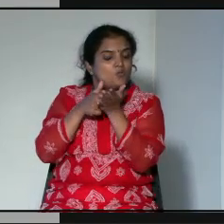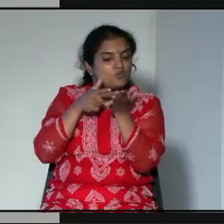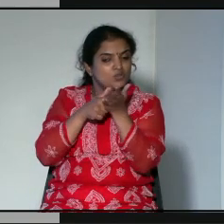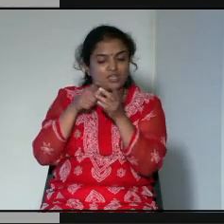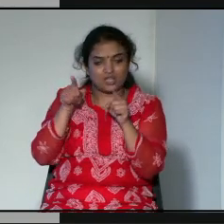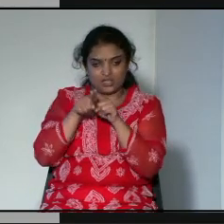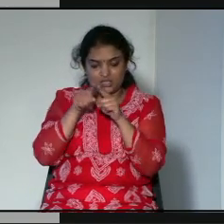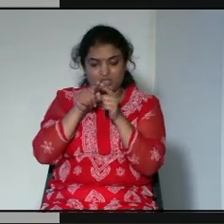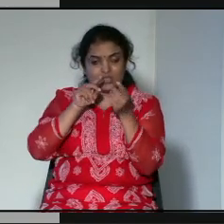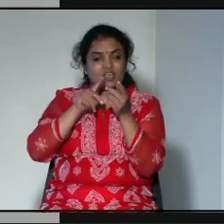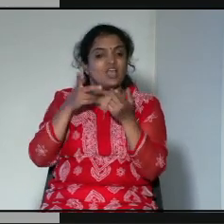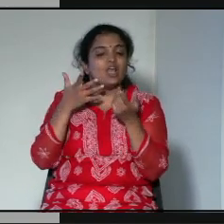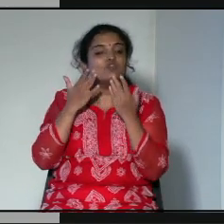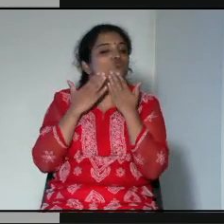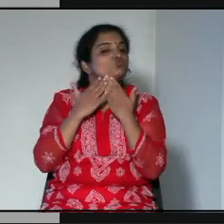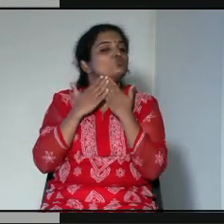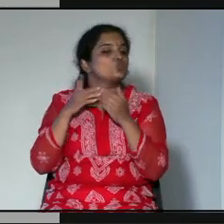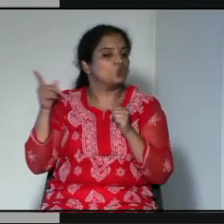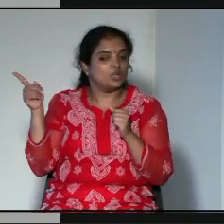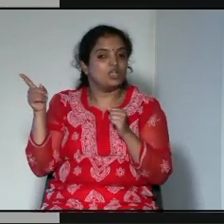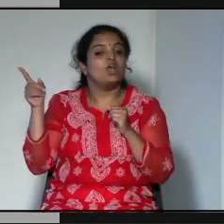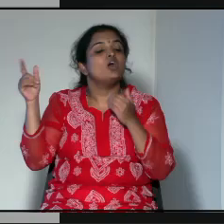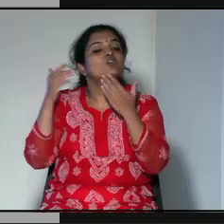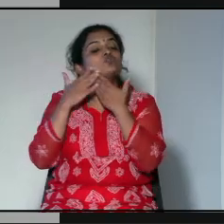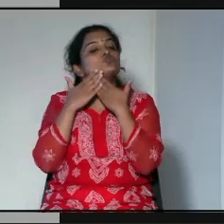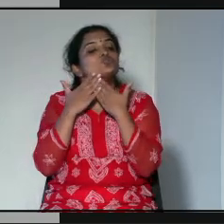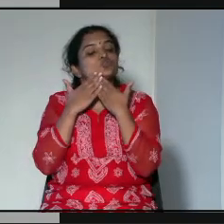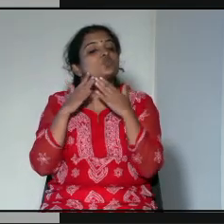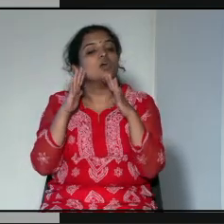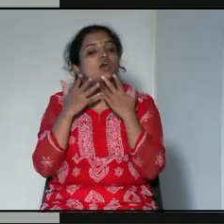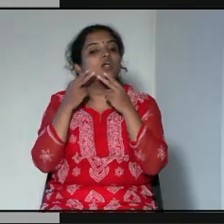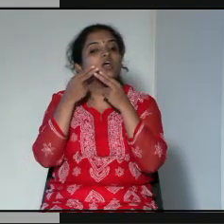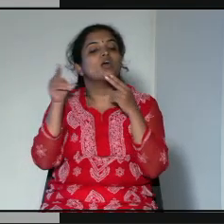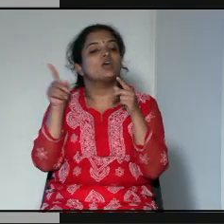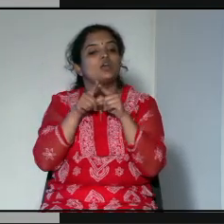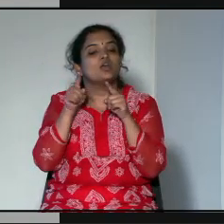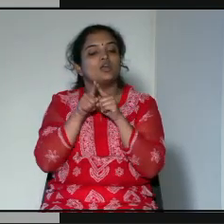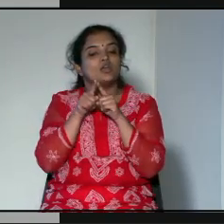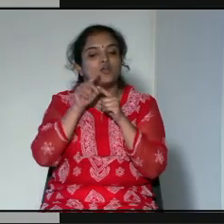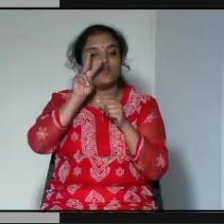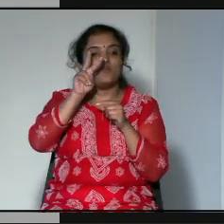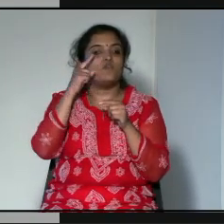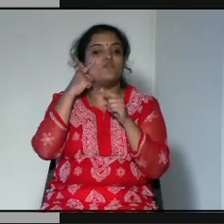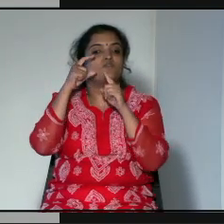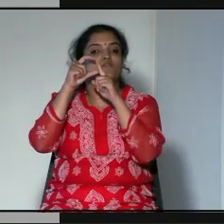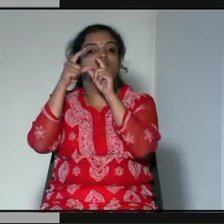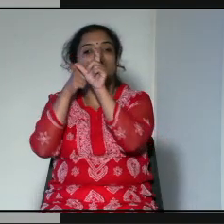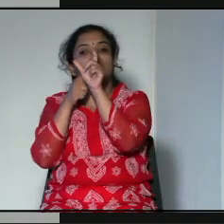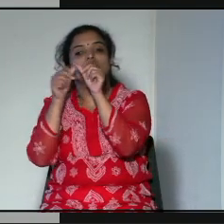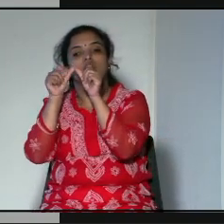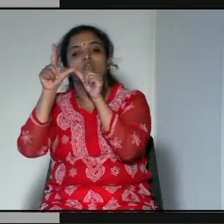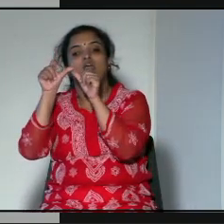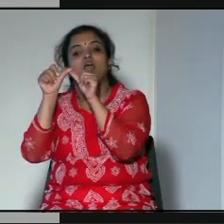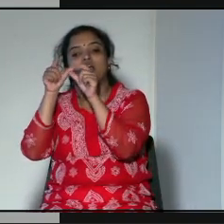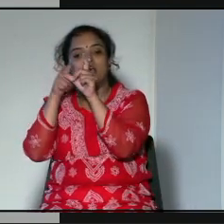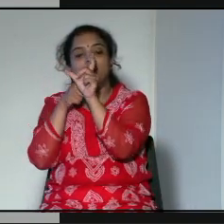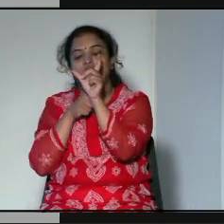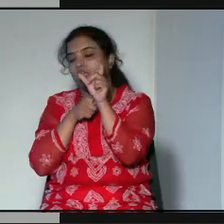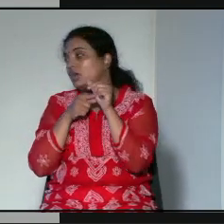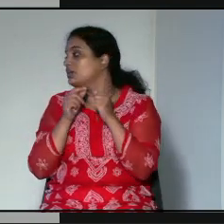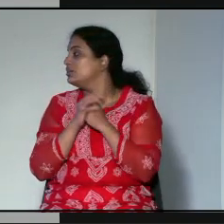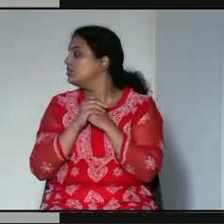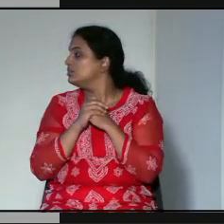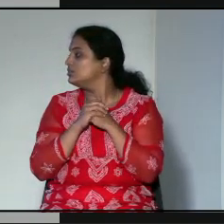school for local children that he named Dhankhet Vidyalaya. This grassroots project grew into a